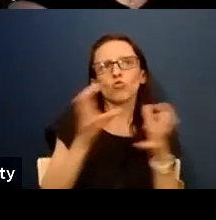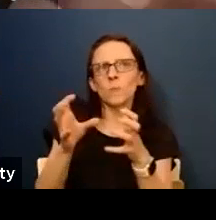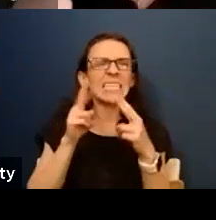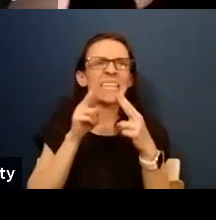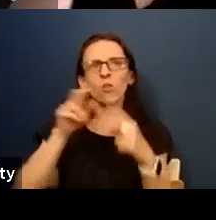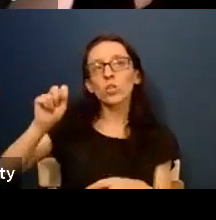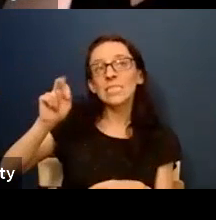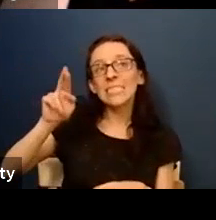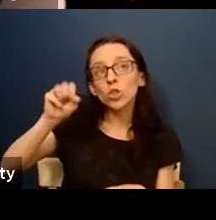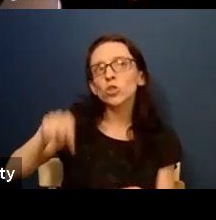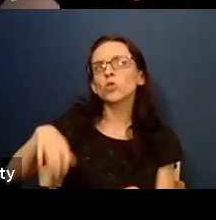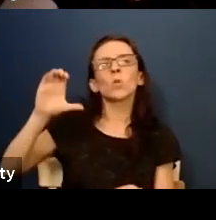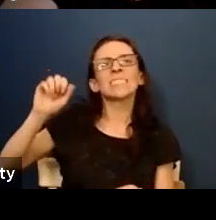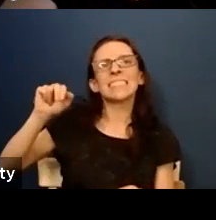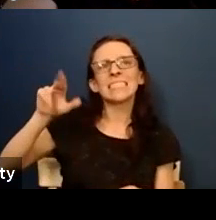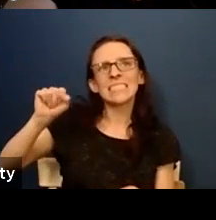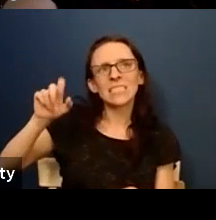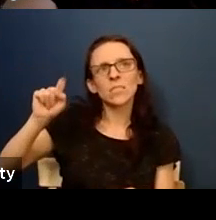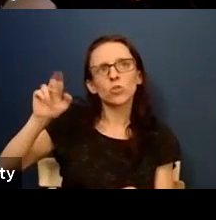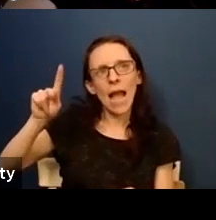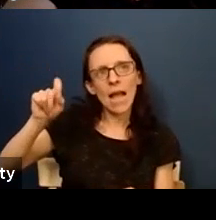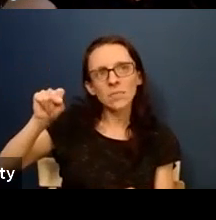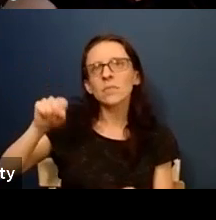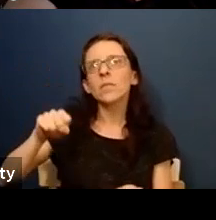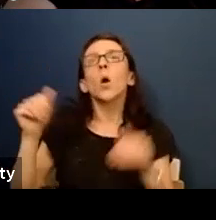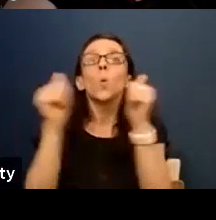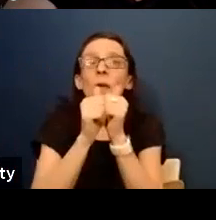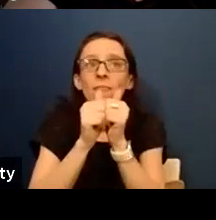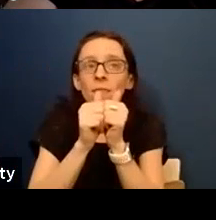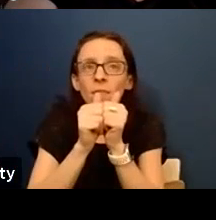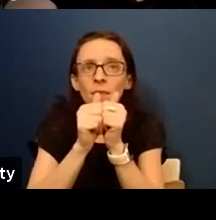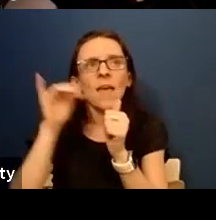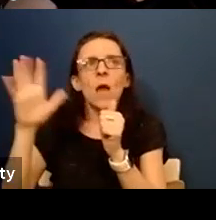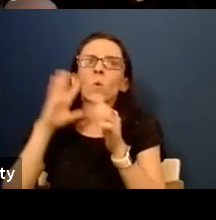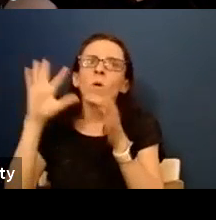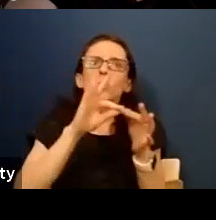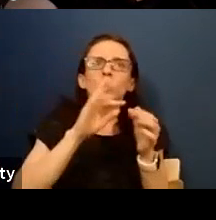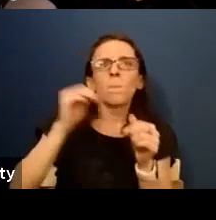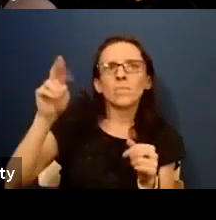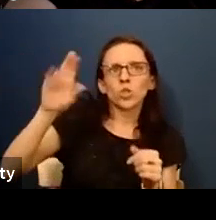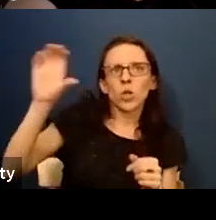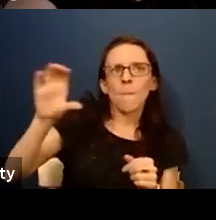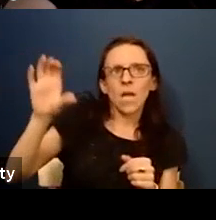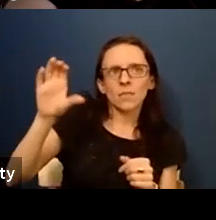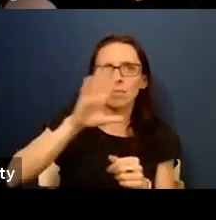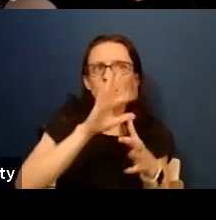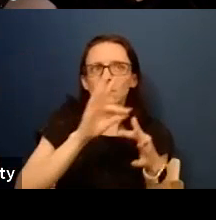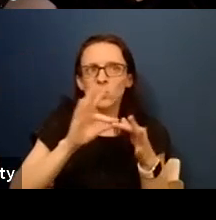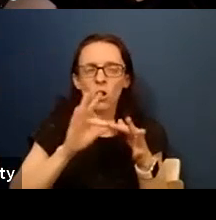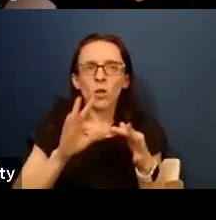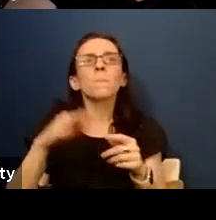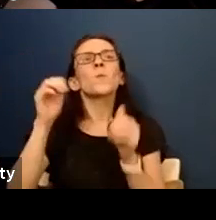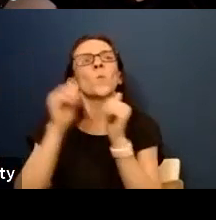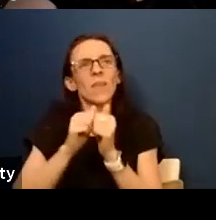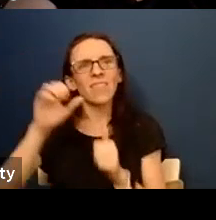or census tracts. With, and this goes to Mr. Contompasis's point, a census